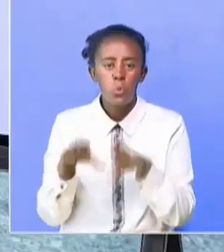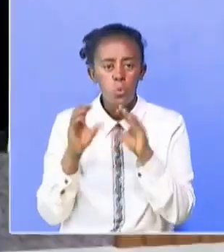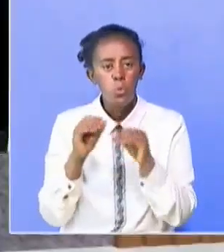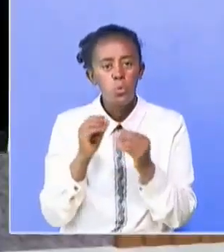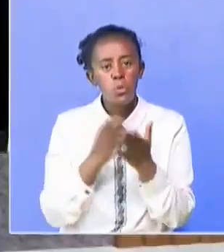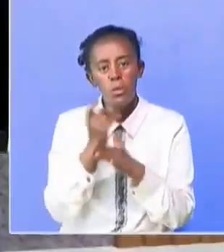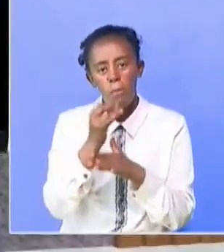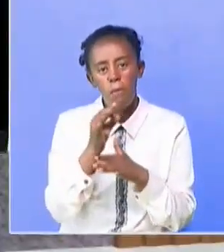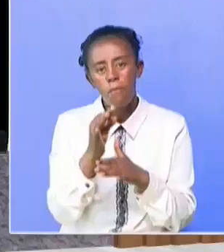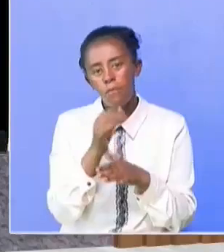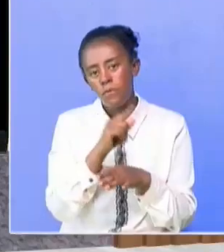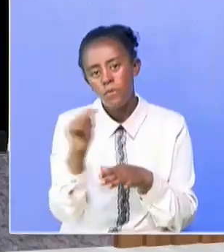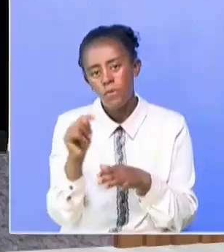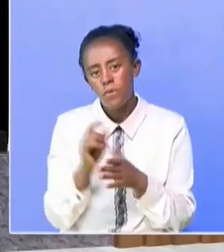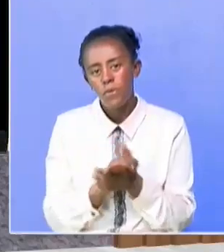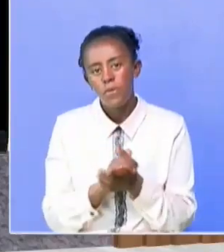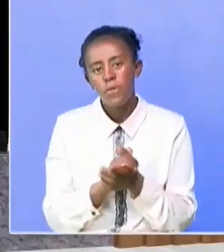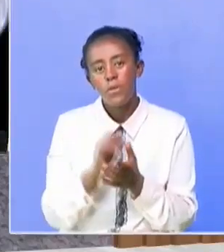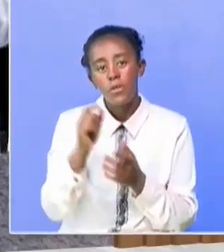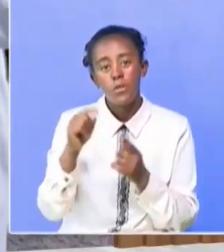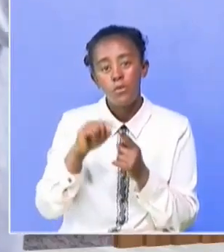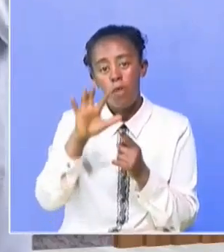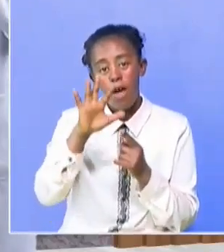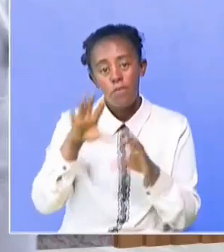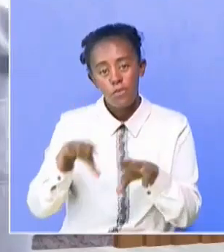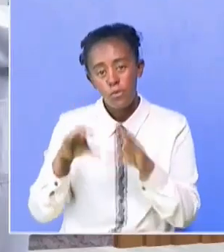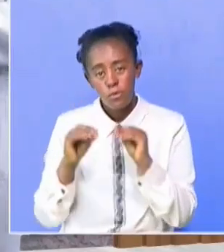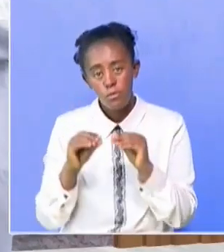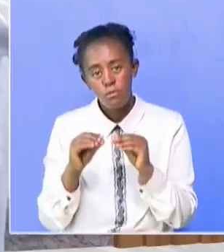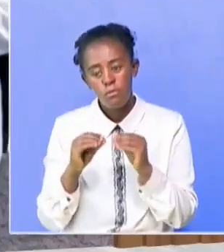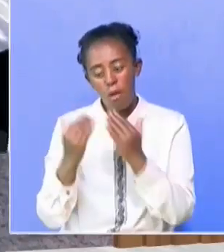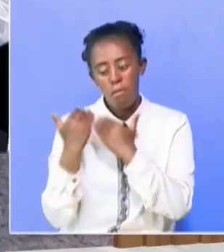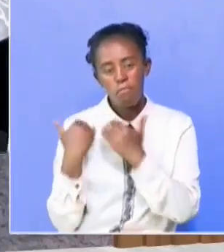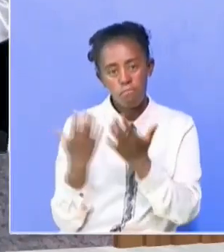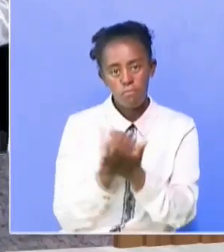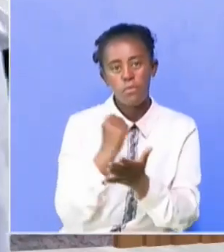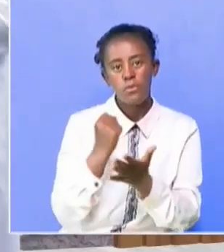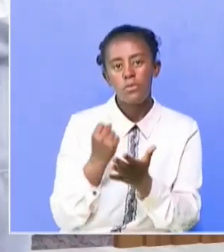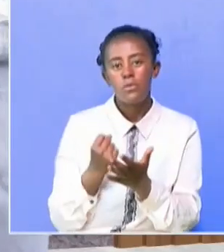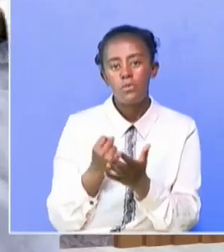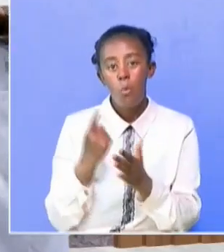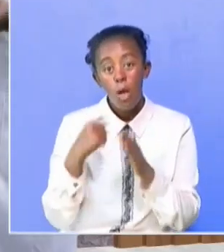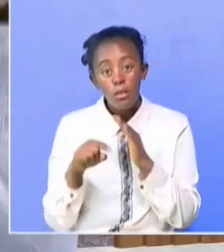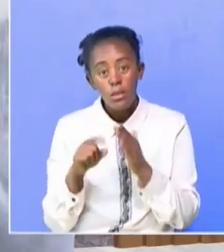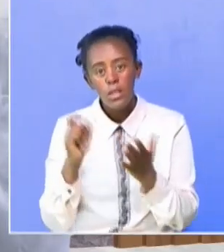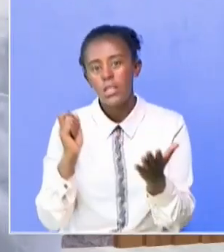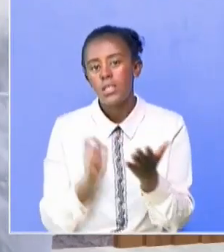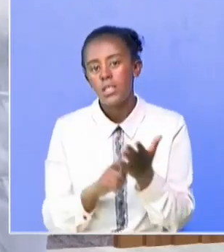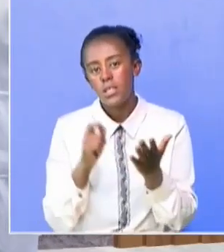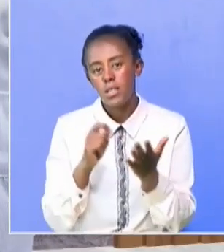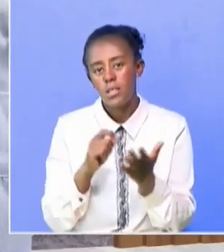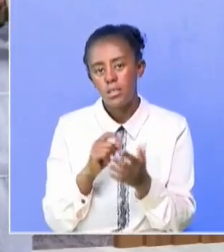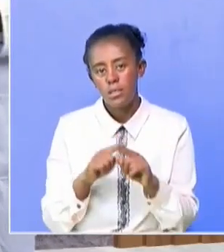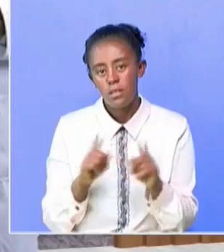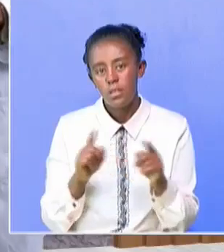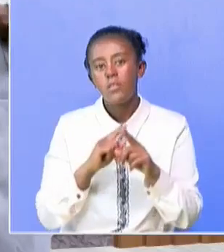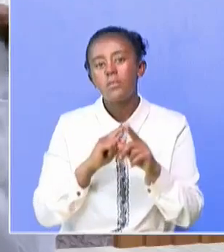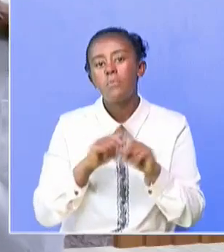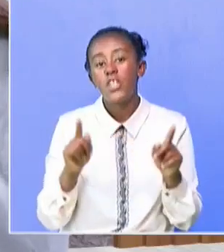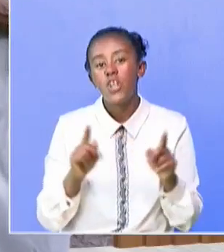of the top 5 students have taken the responsibility of what? These special